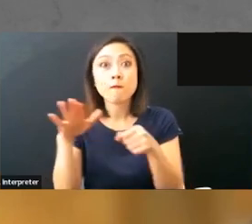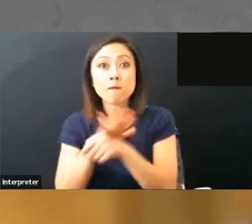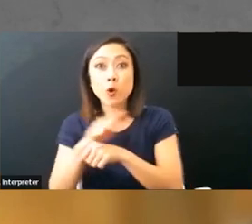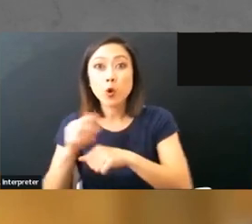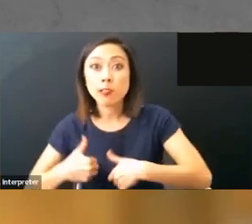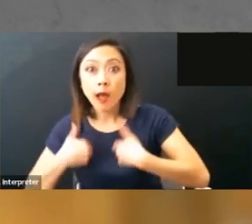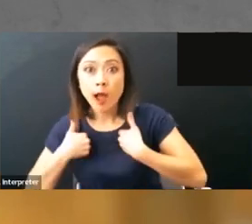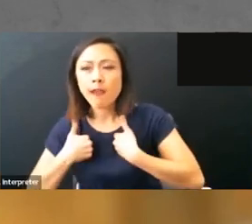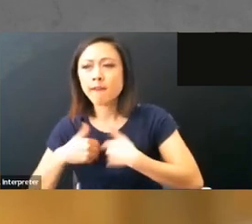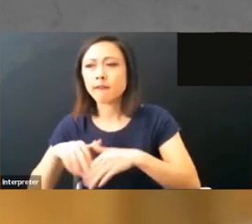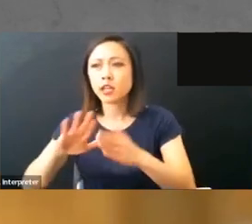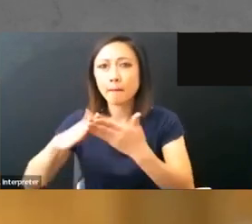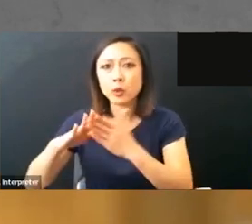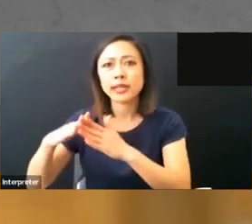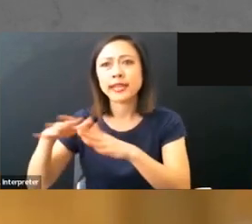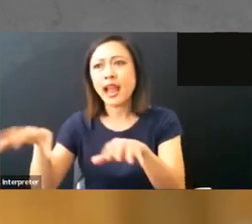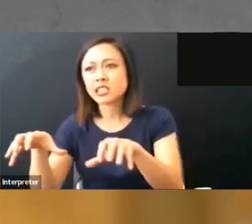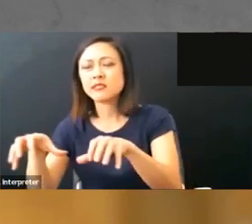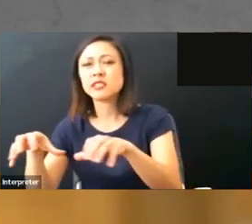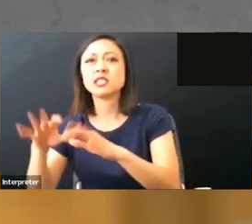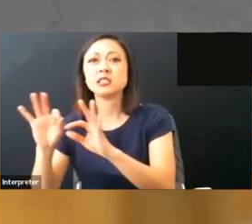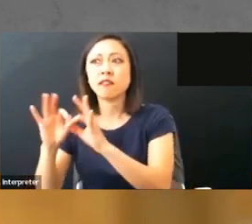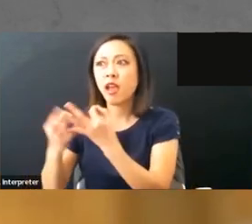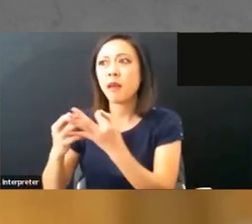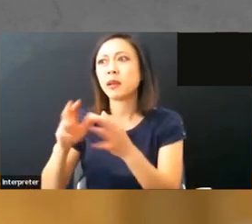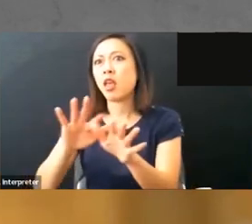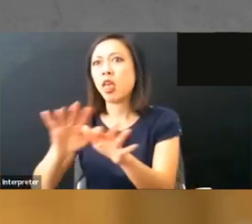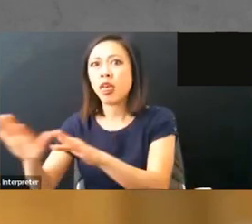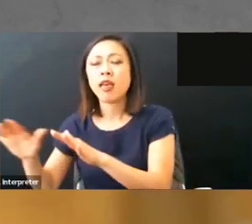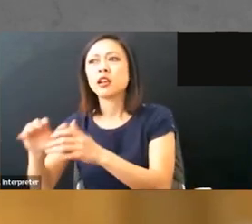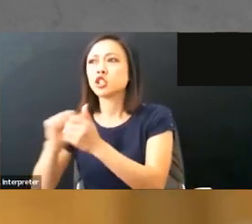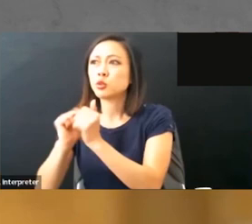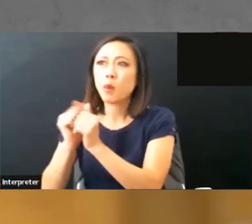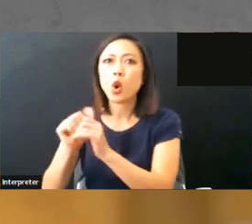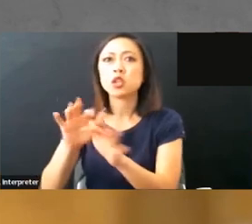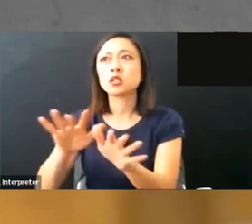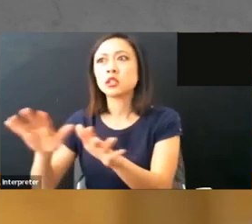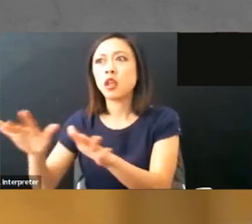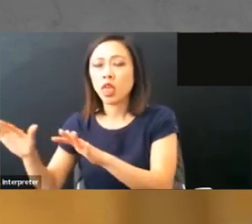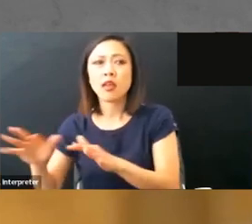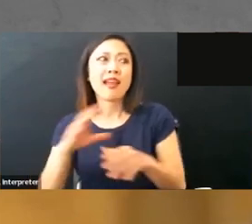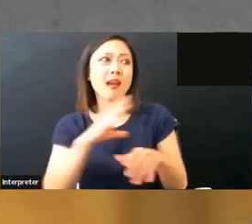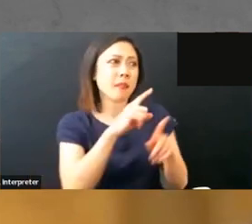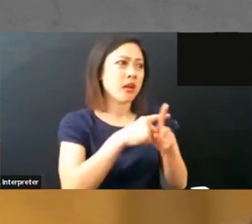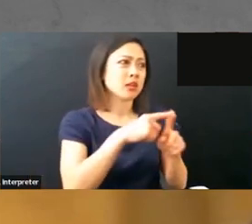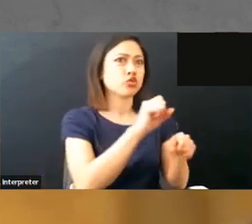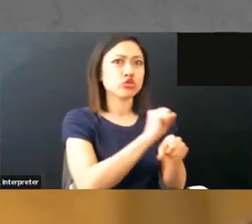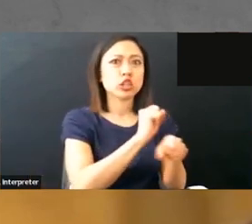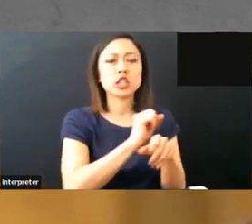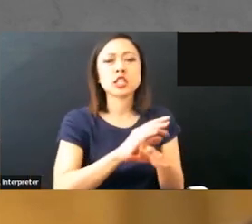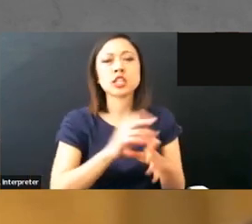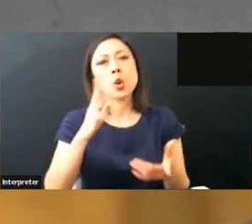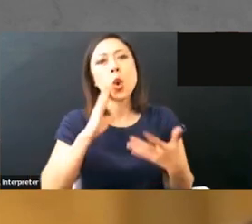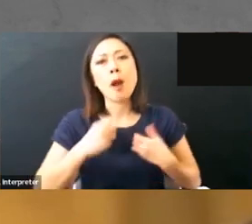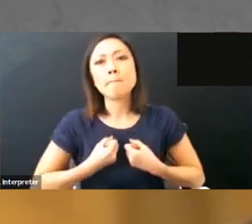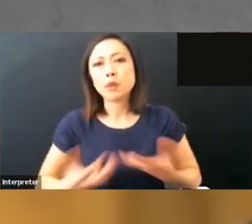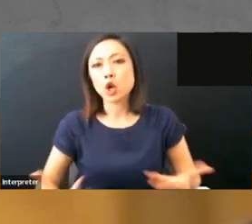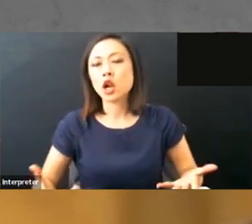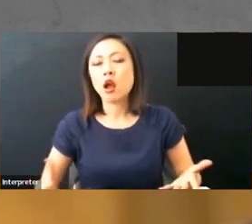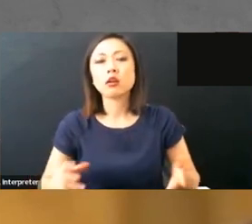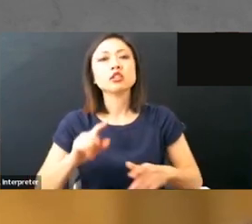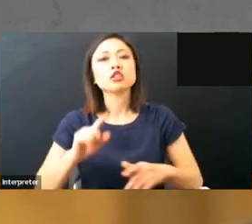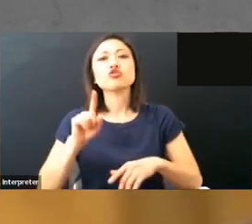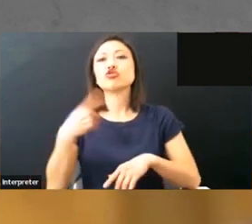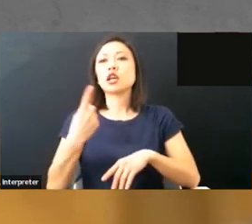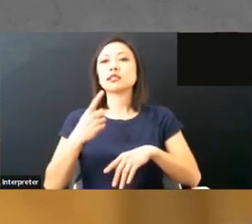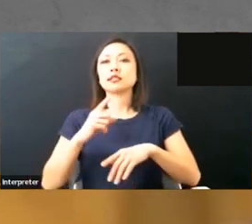activities, sports, whatever, you will burn out. And it can't be on a timeline. You just throw yourself in, figure out a